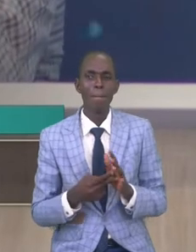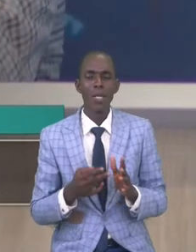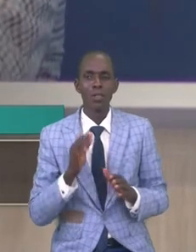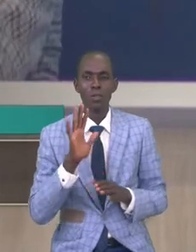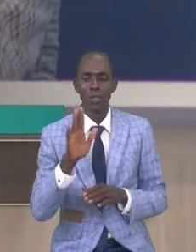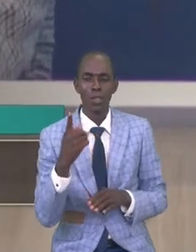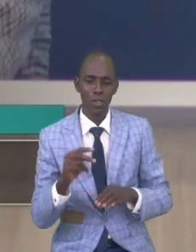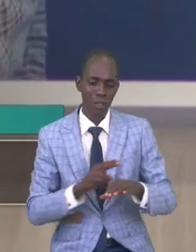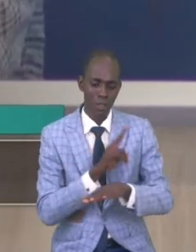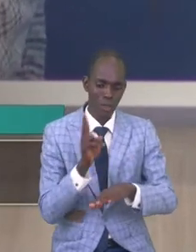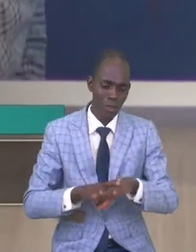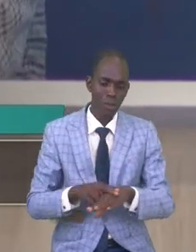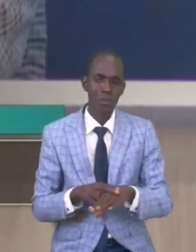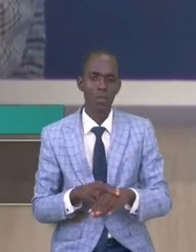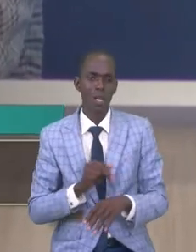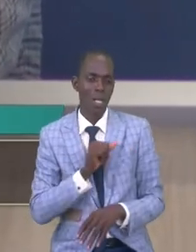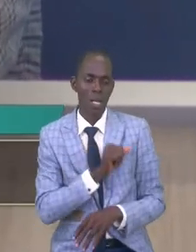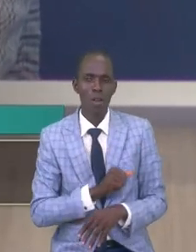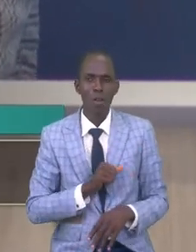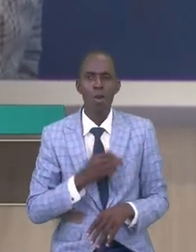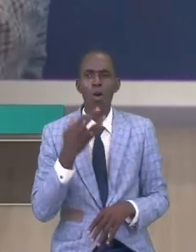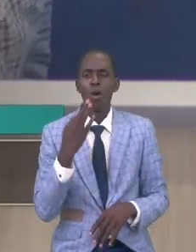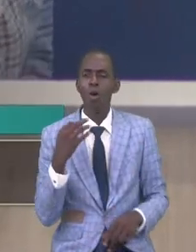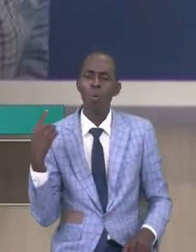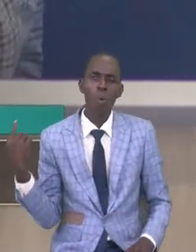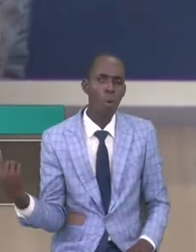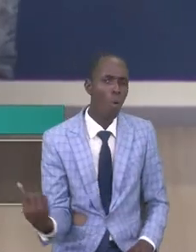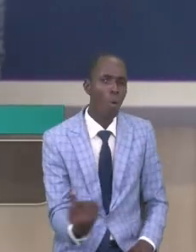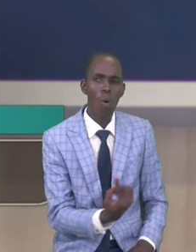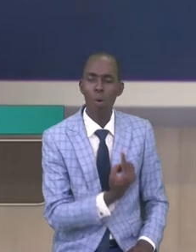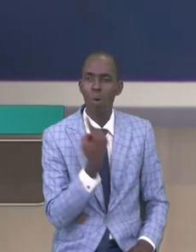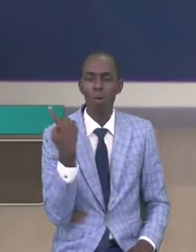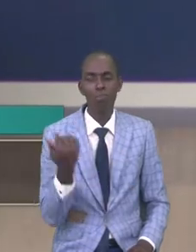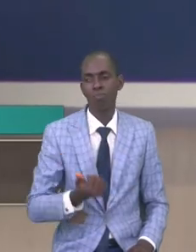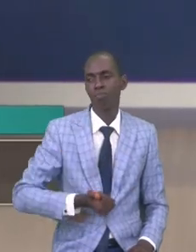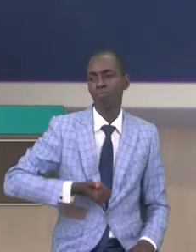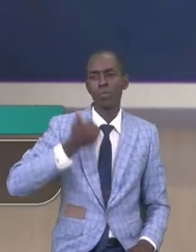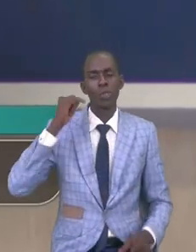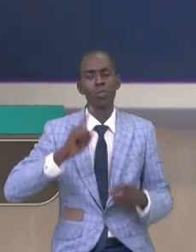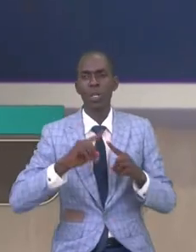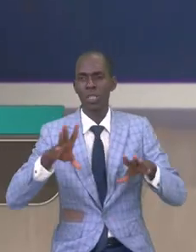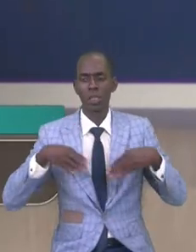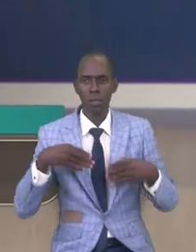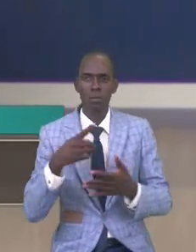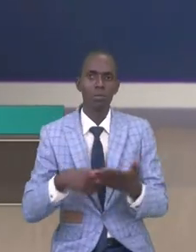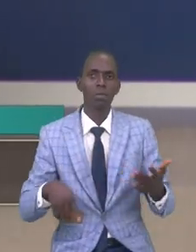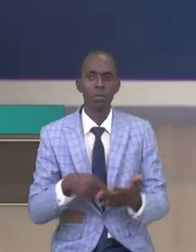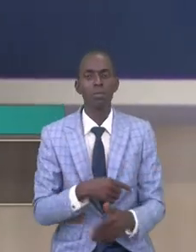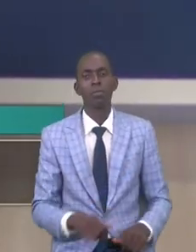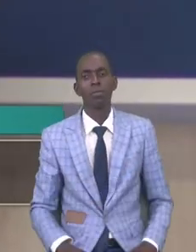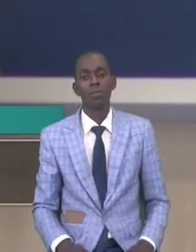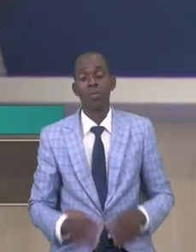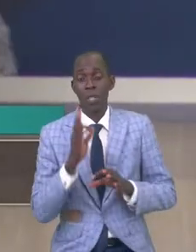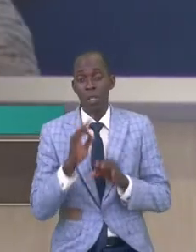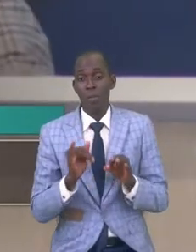attitude of always refusing correction. If I do